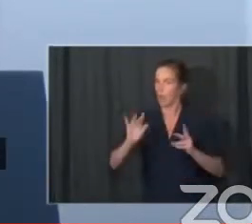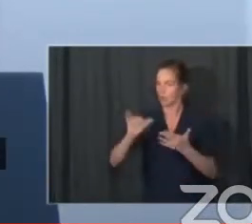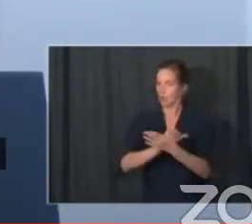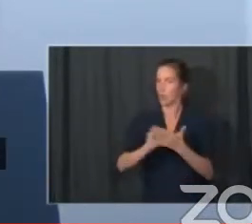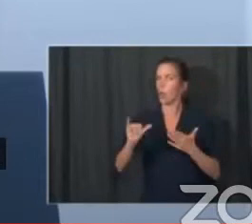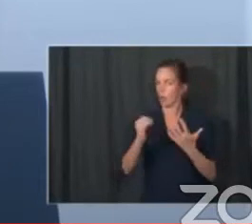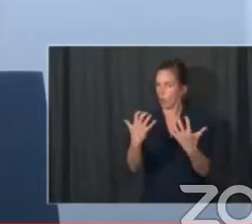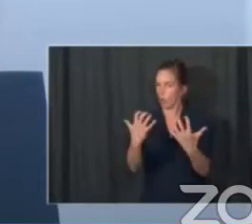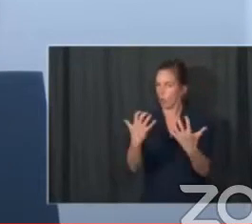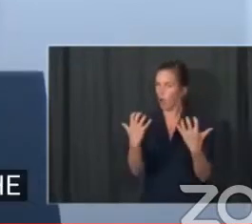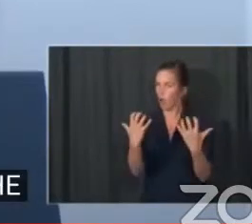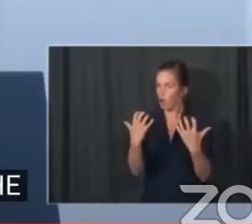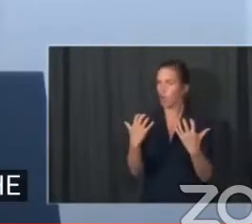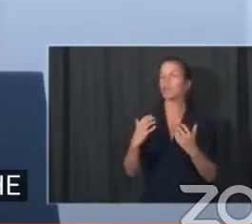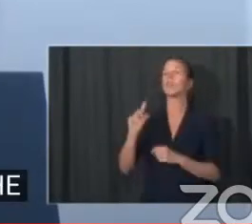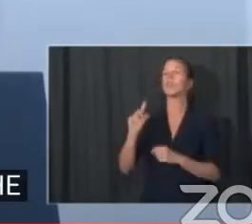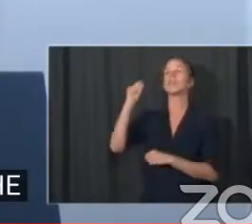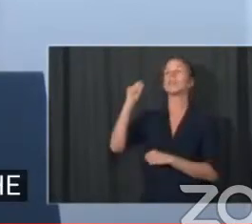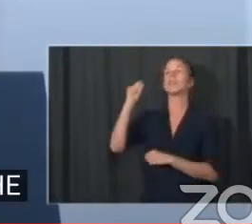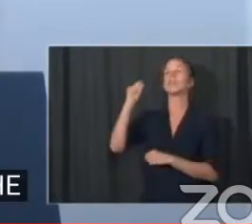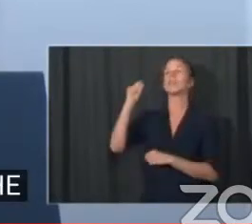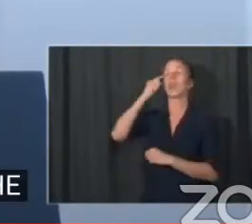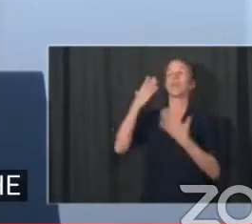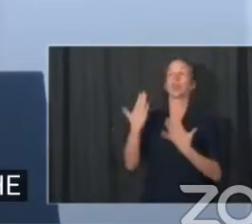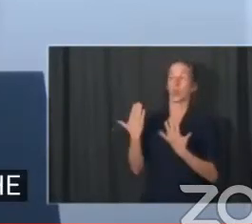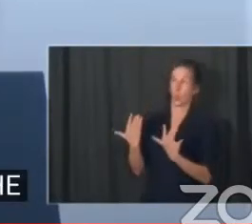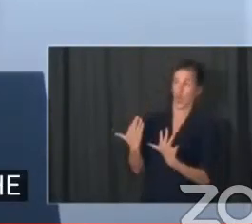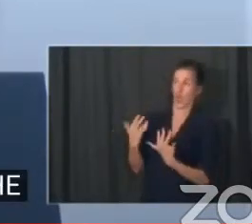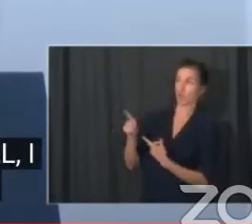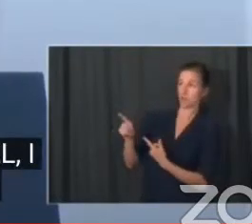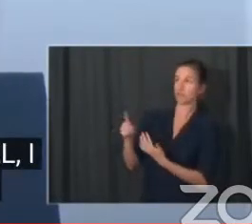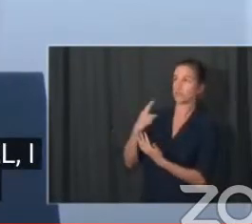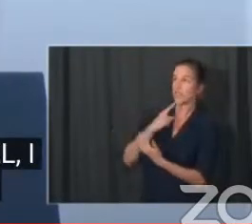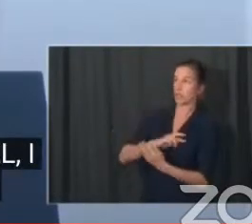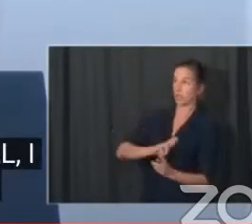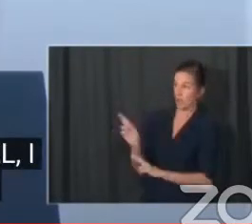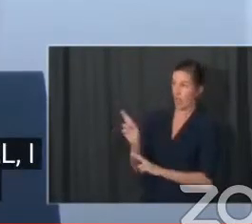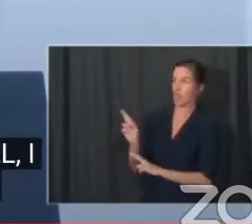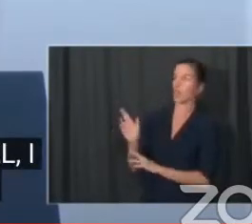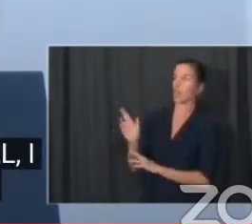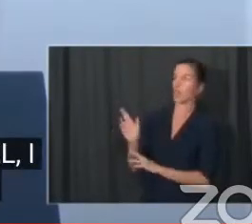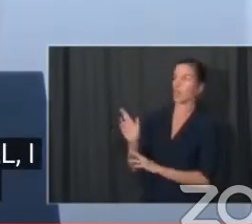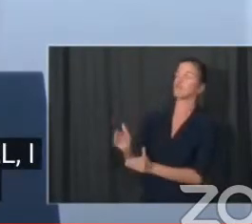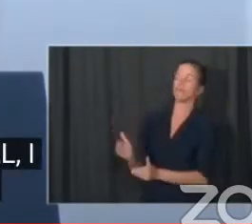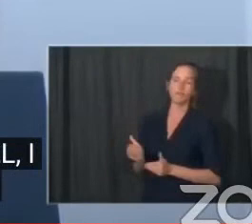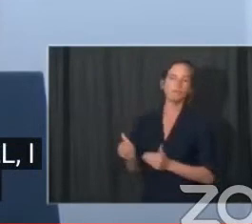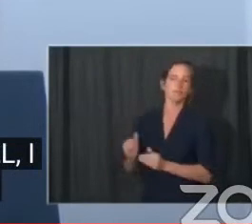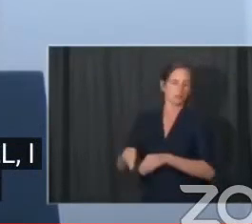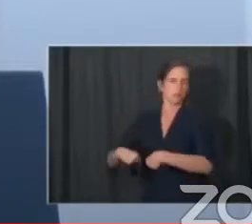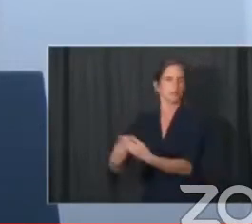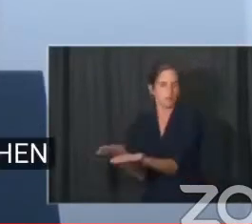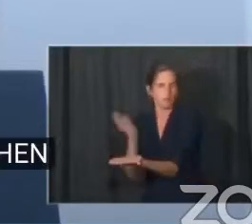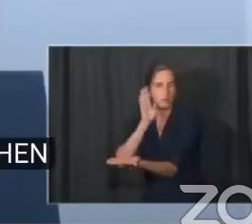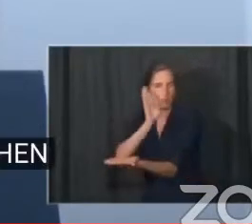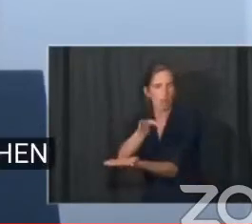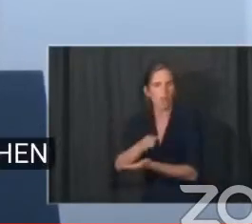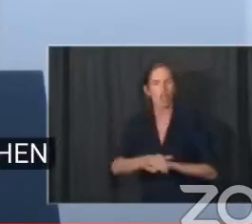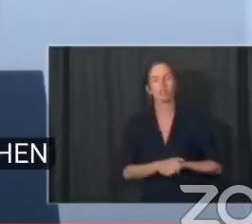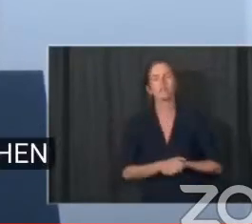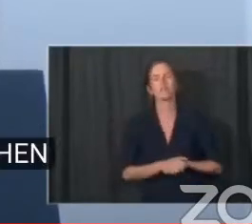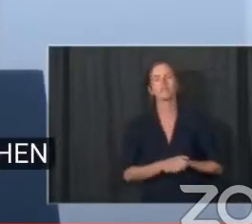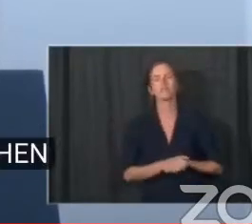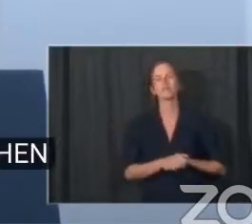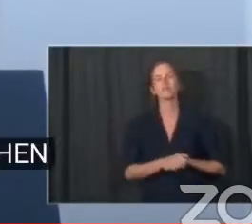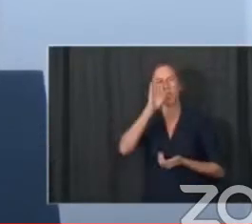will let no se us le know when entregará al he's Estado de ready. las personas He's had some very inmediatamente. bad La editorials gente de Nueva York, conozco a la gente recently de Nueva York about muy bien this statement